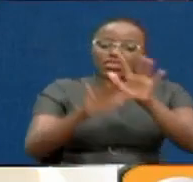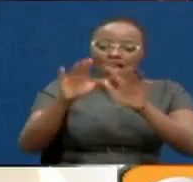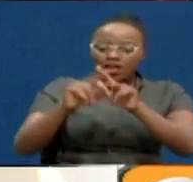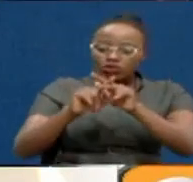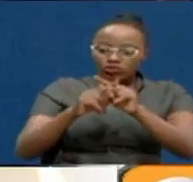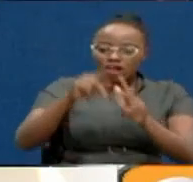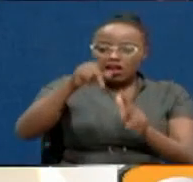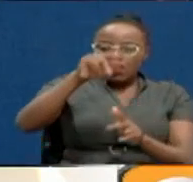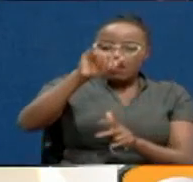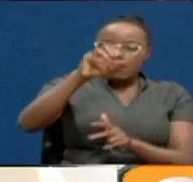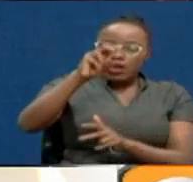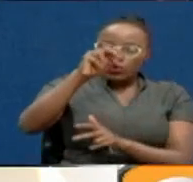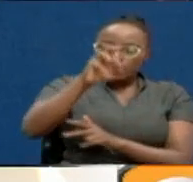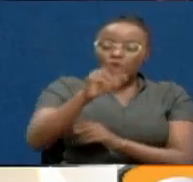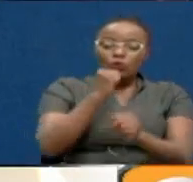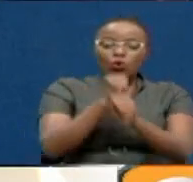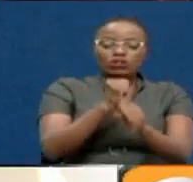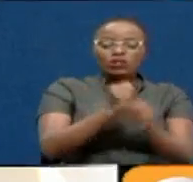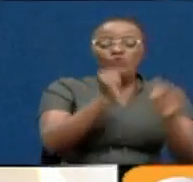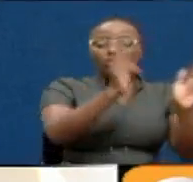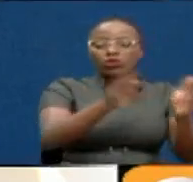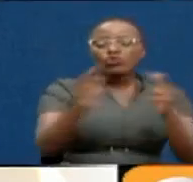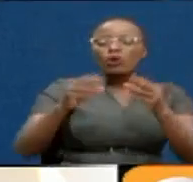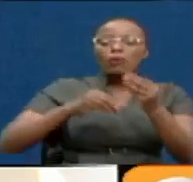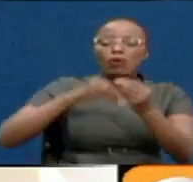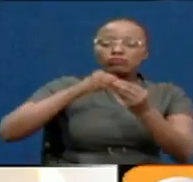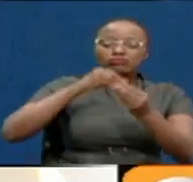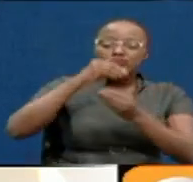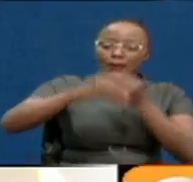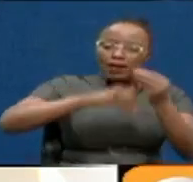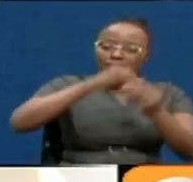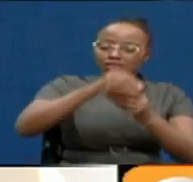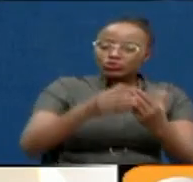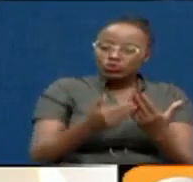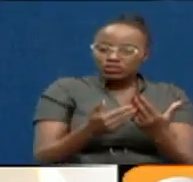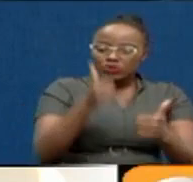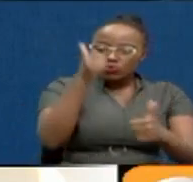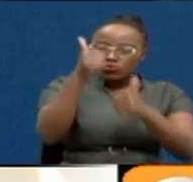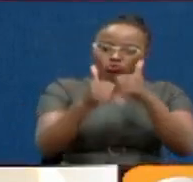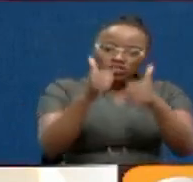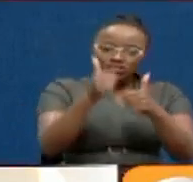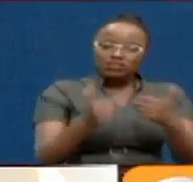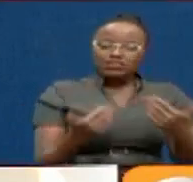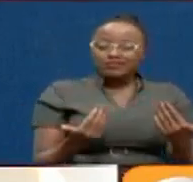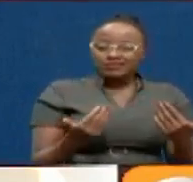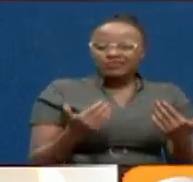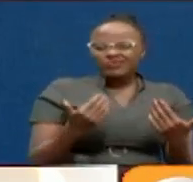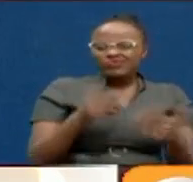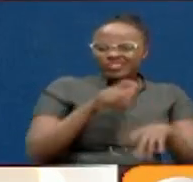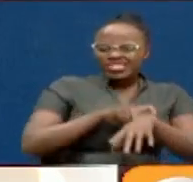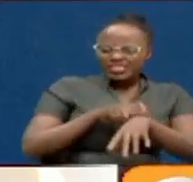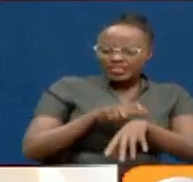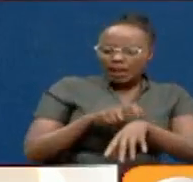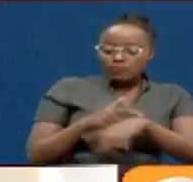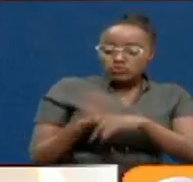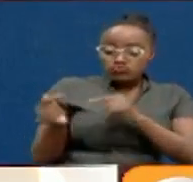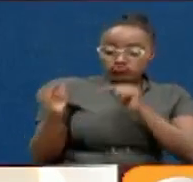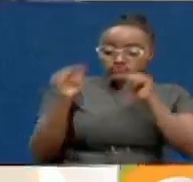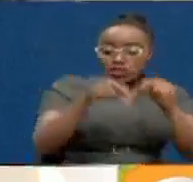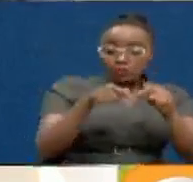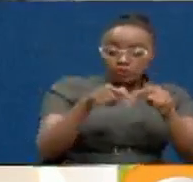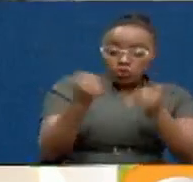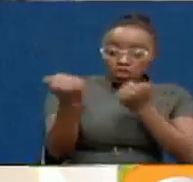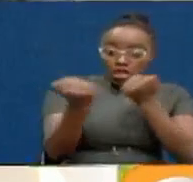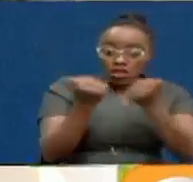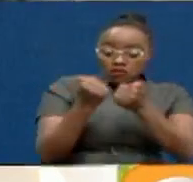was done with ordinary materials. Materials that are, you know, when you come to the vehicle